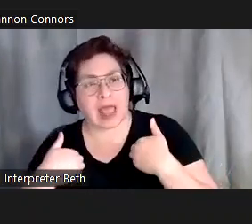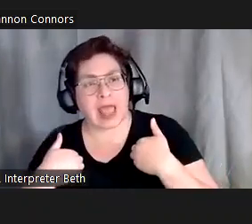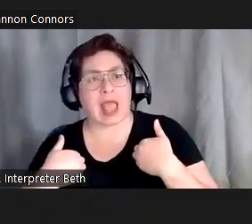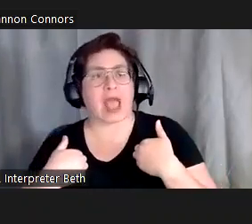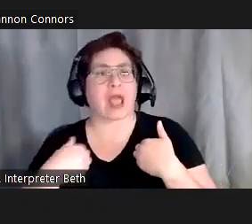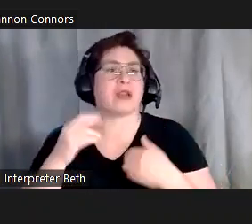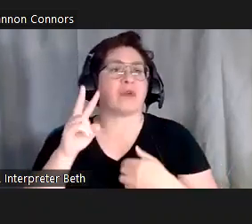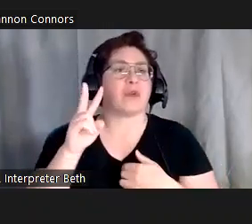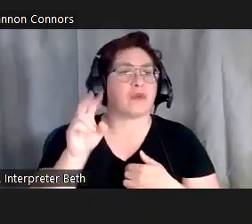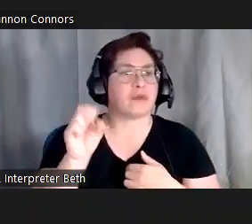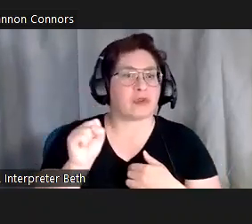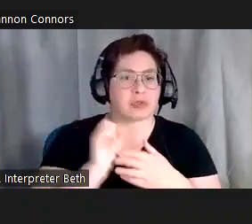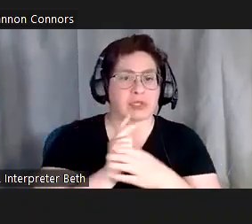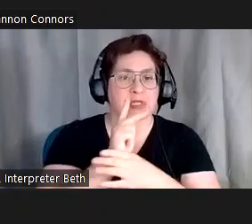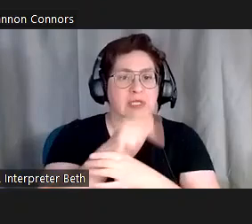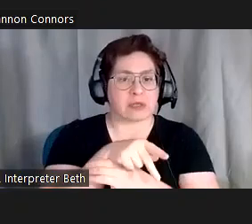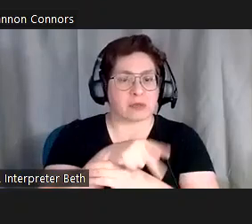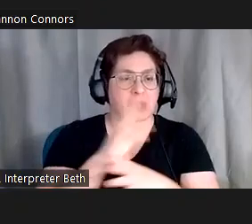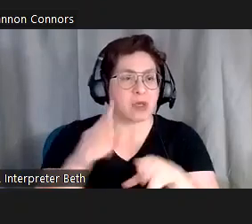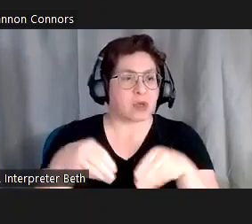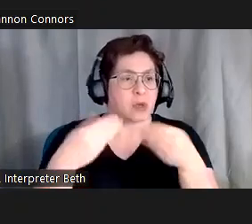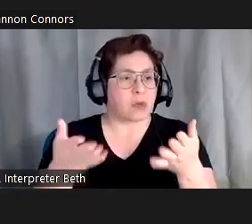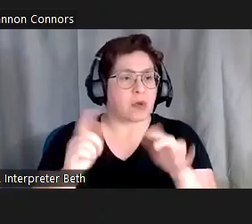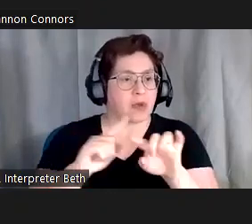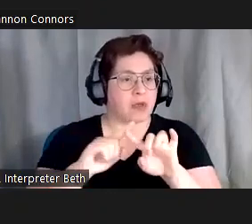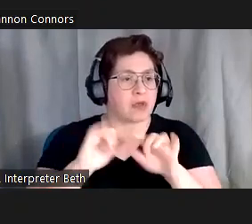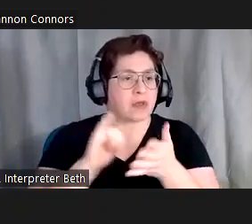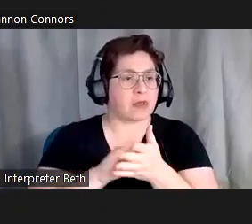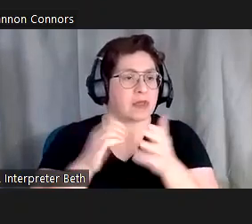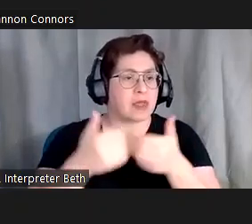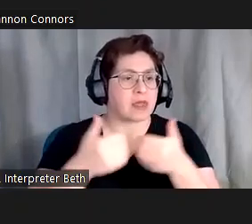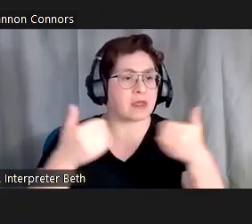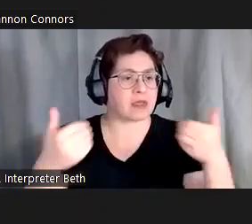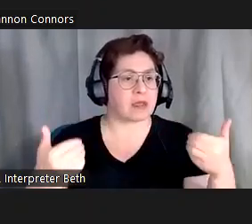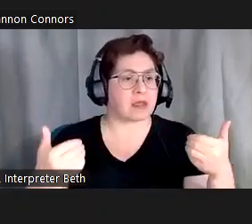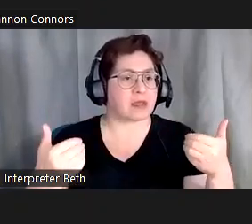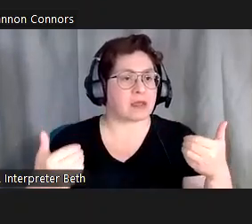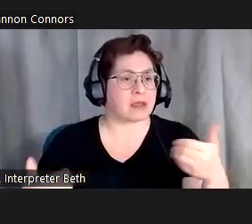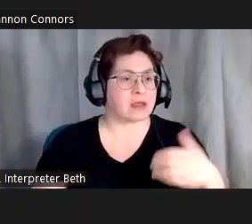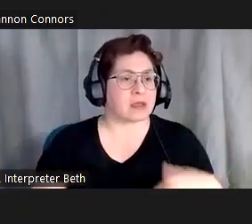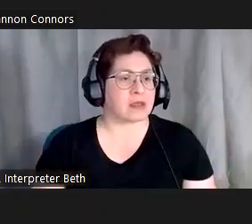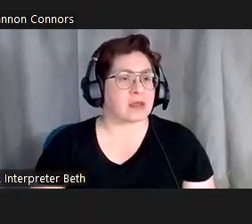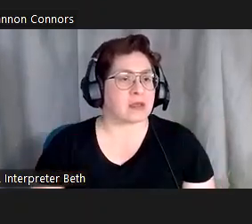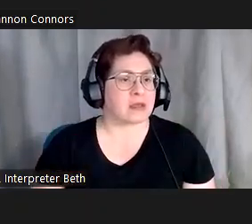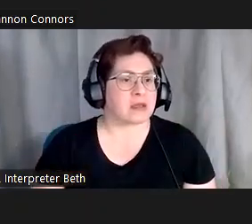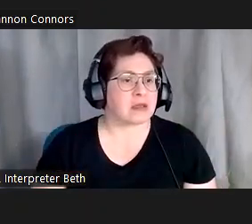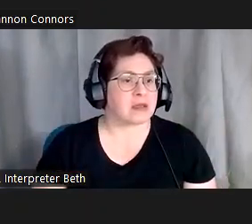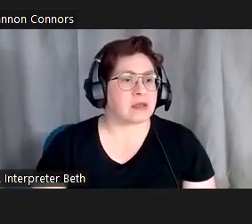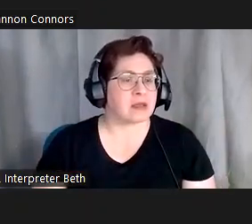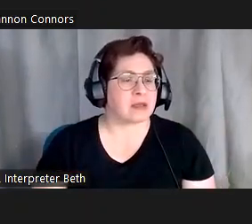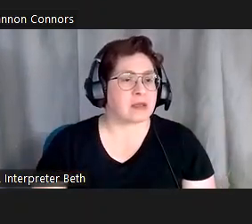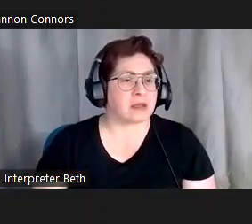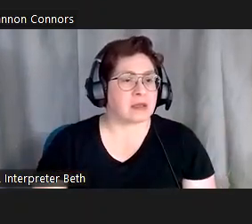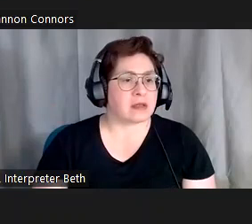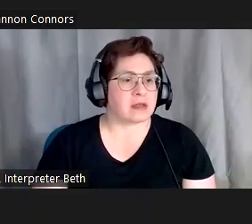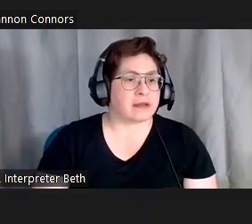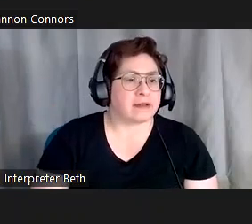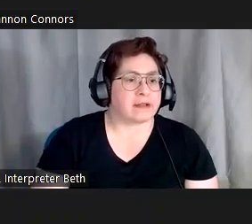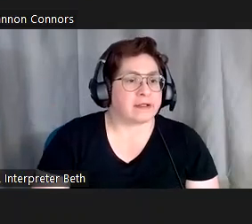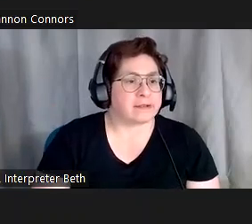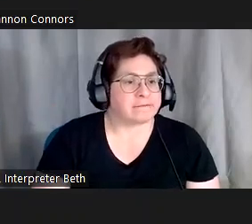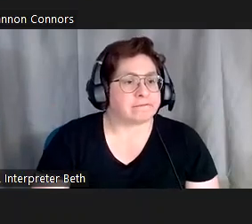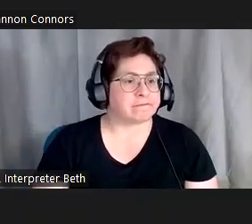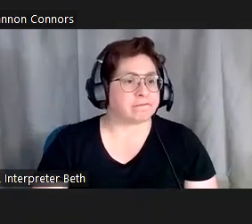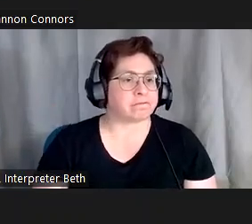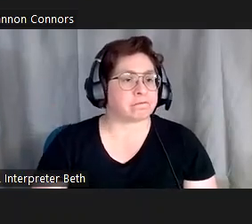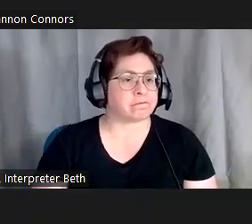so we provide that distinction as well. And then you have your AC criteria, and this is on a scale from low to high. For a given